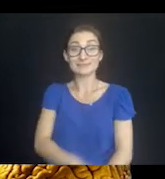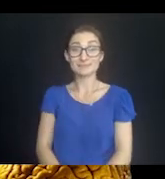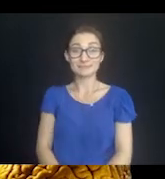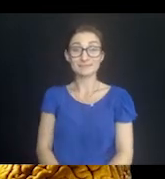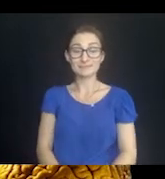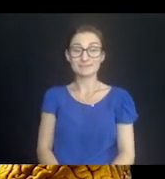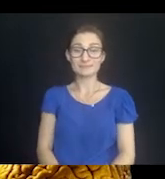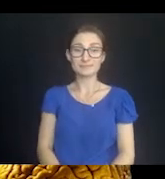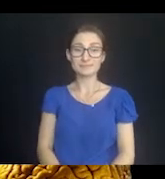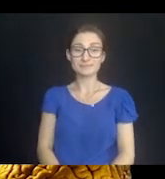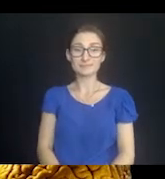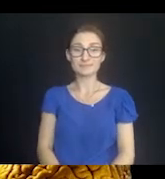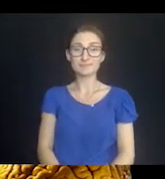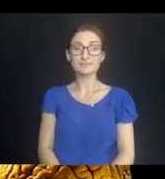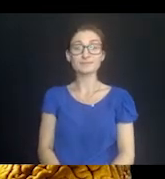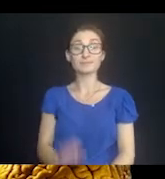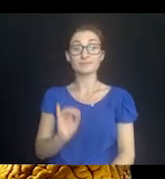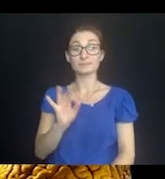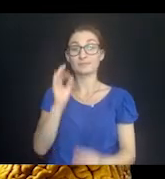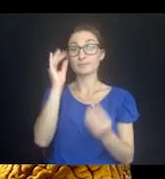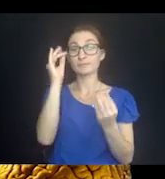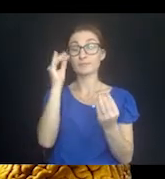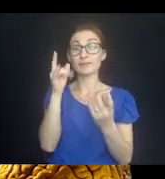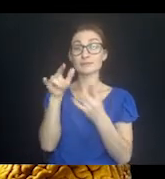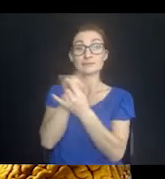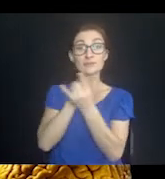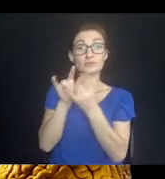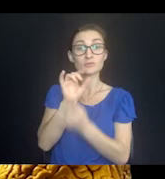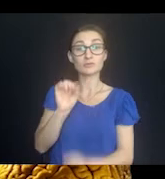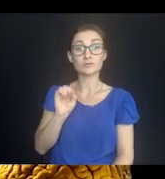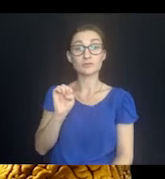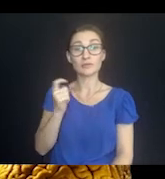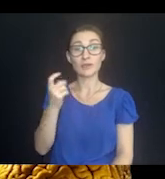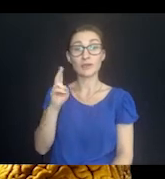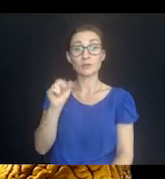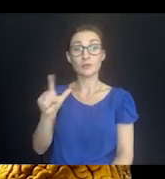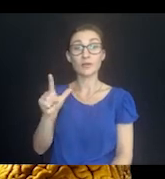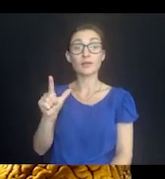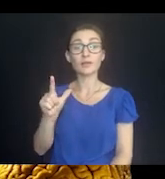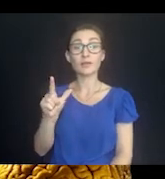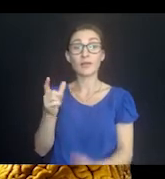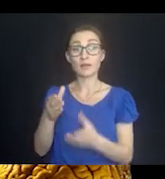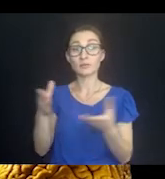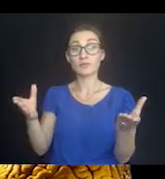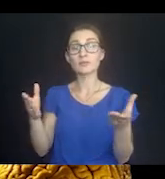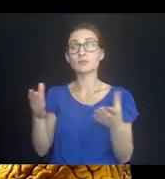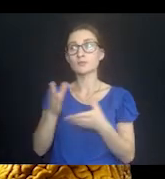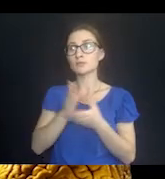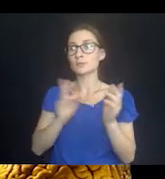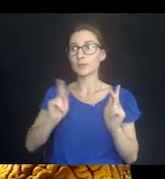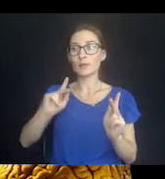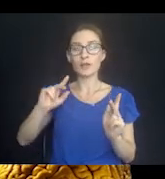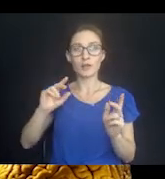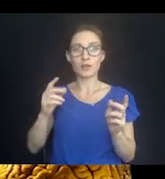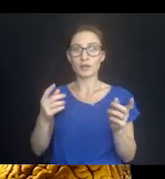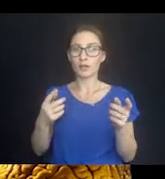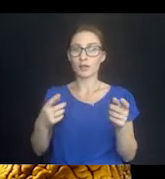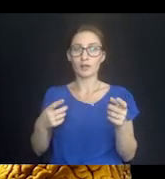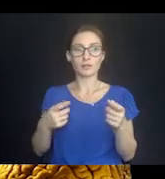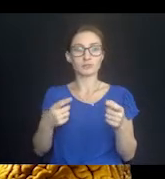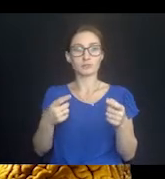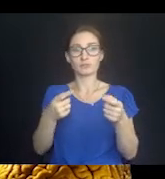you wind up not even having a vaccination that you desperately need. So if you think about sexual